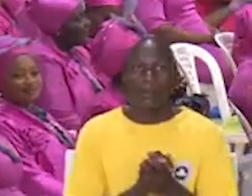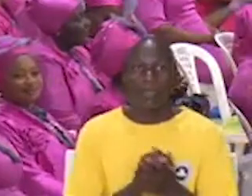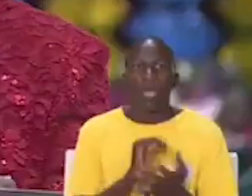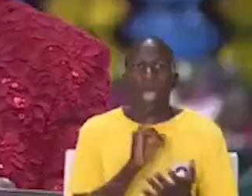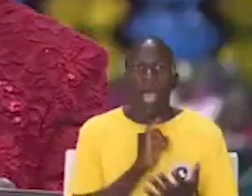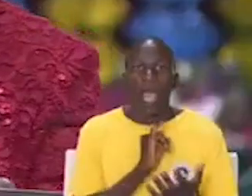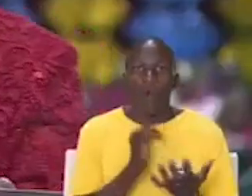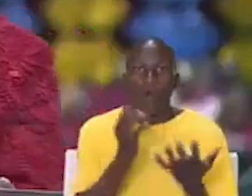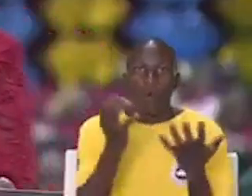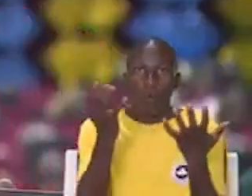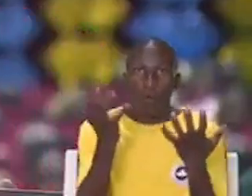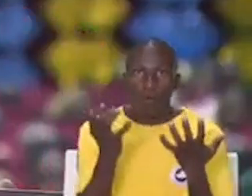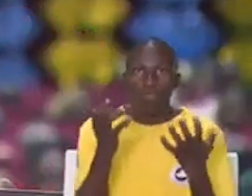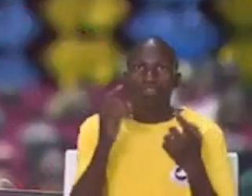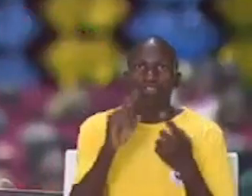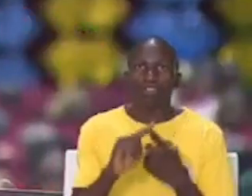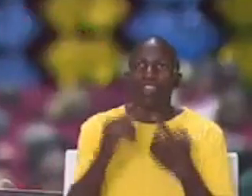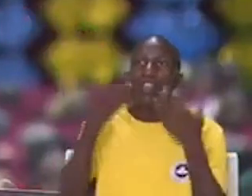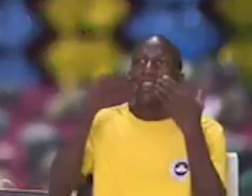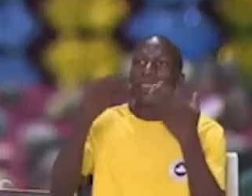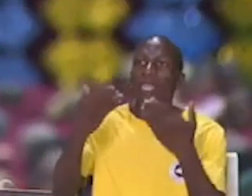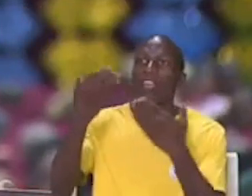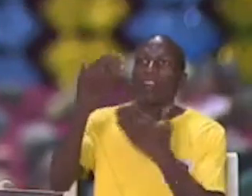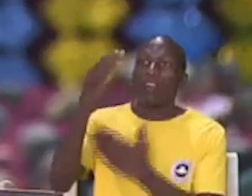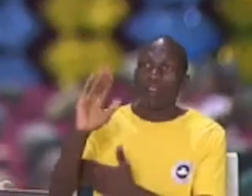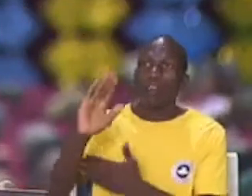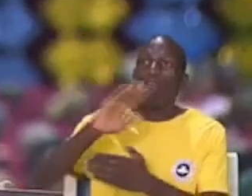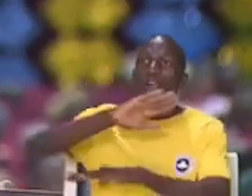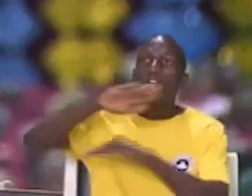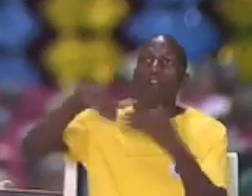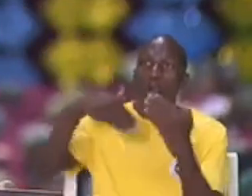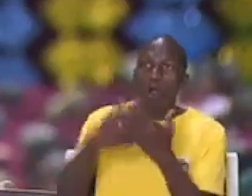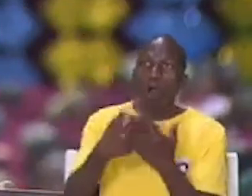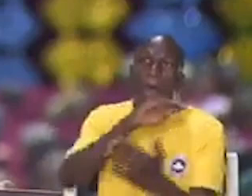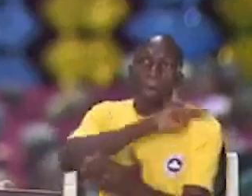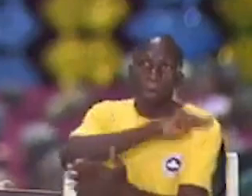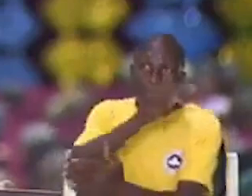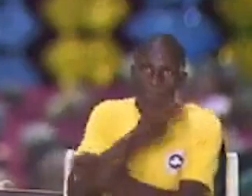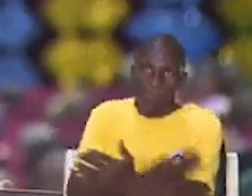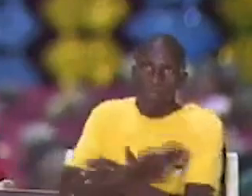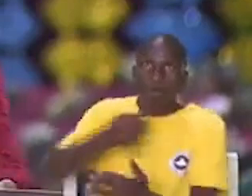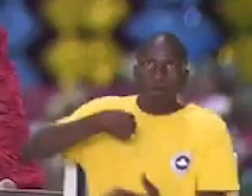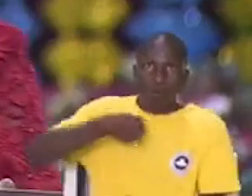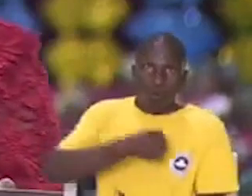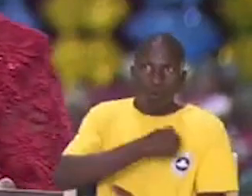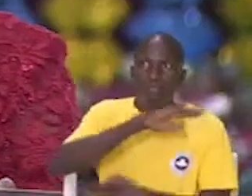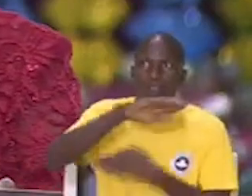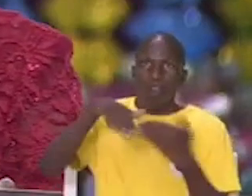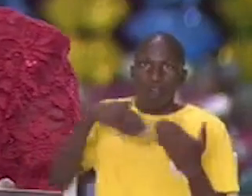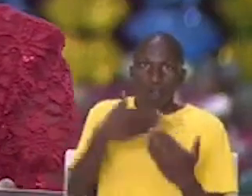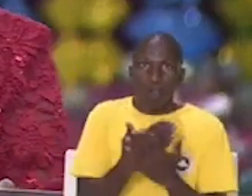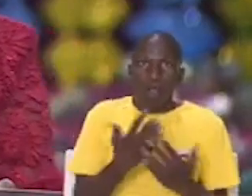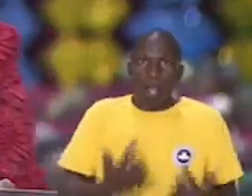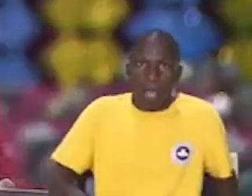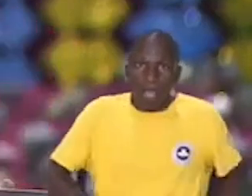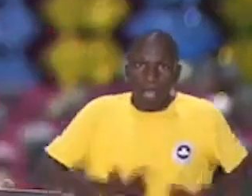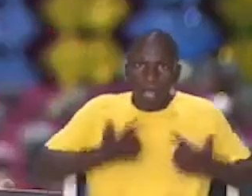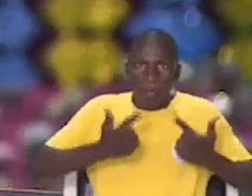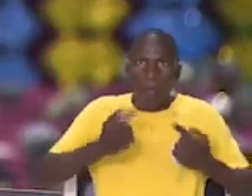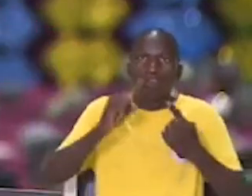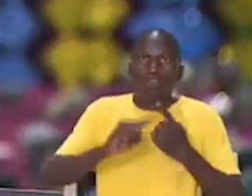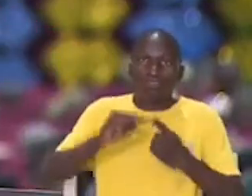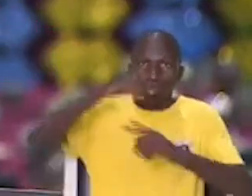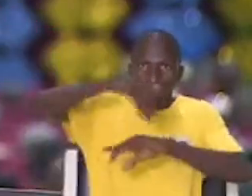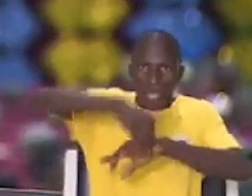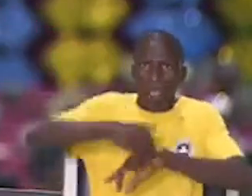I want to thank God the Almighty that we are all alive tonight for the grace